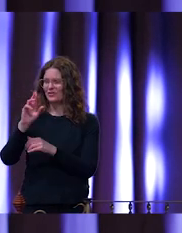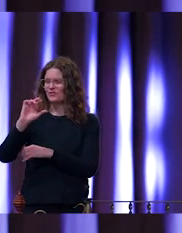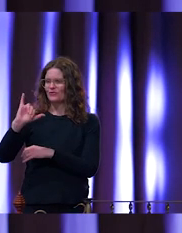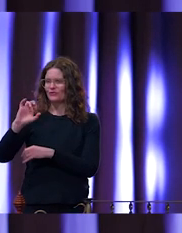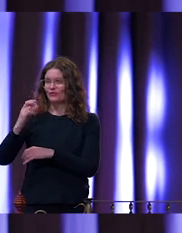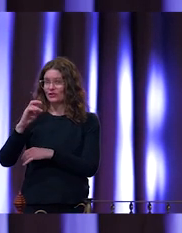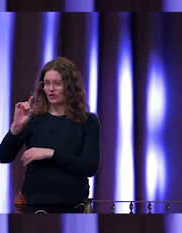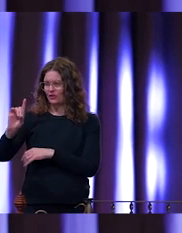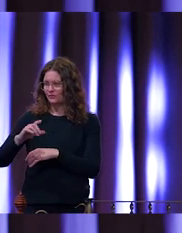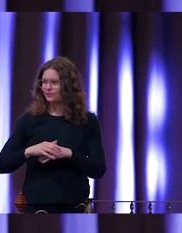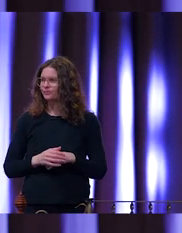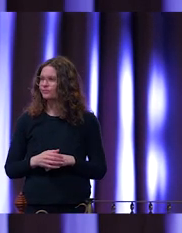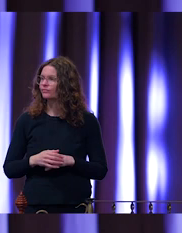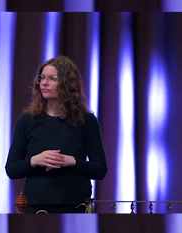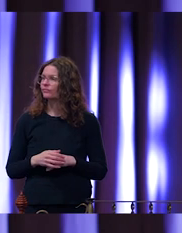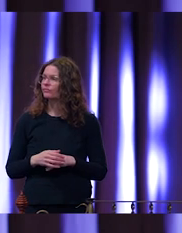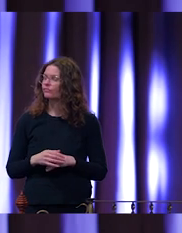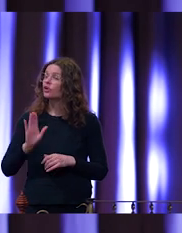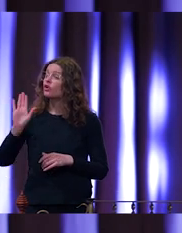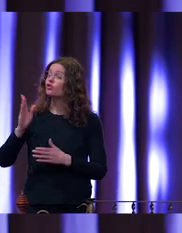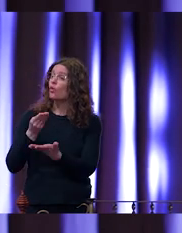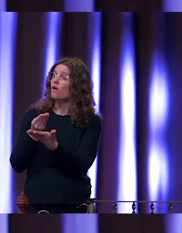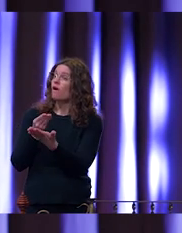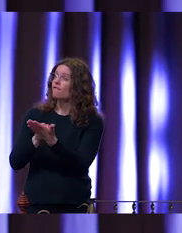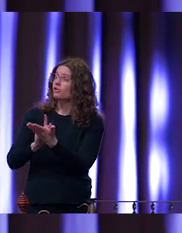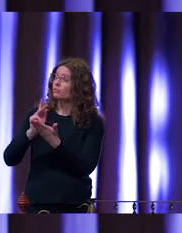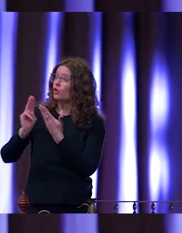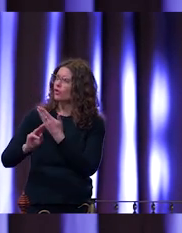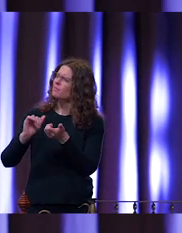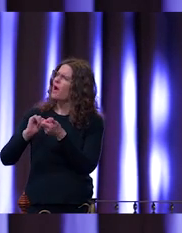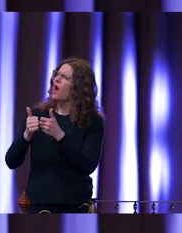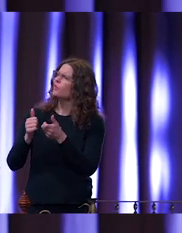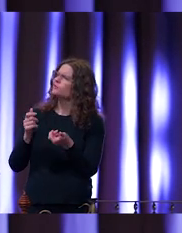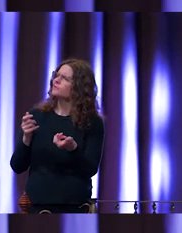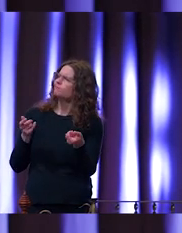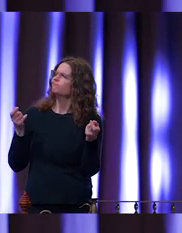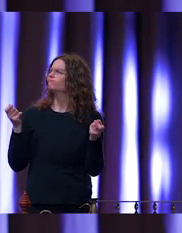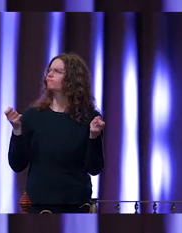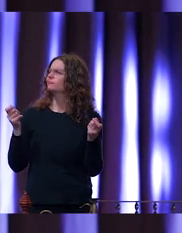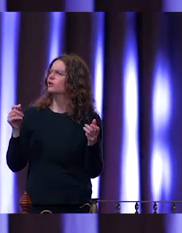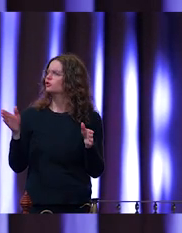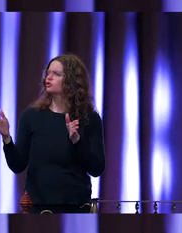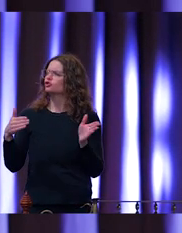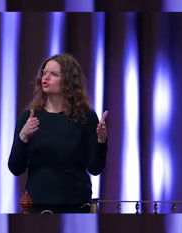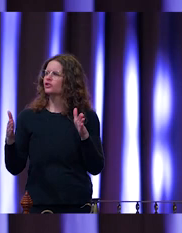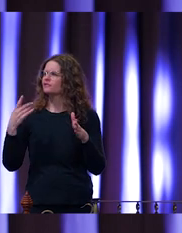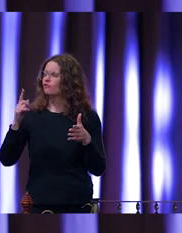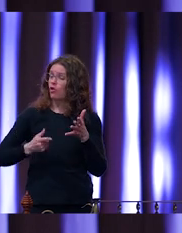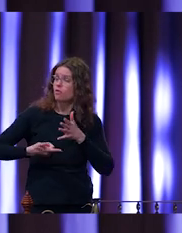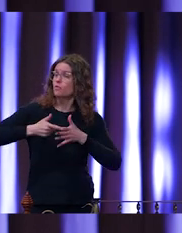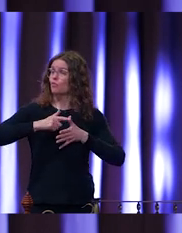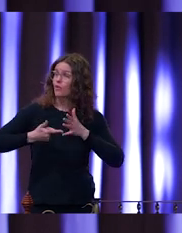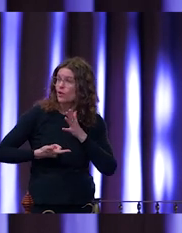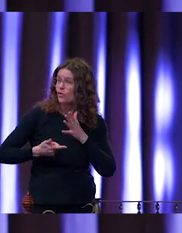is how is your funding program navigating shifts in arts funding priority and practice, particularly related